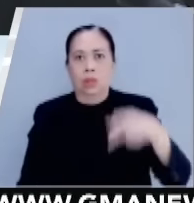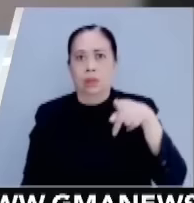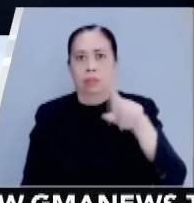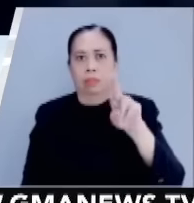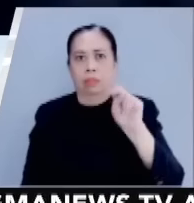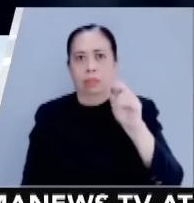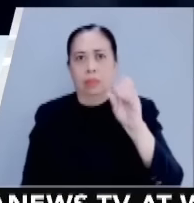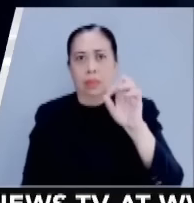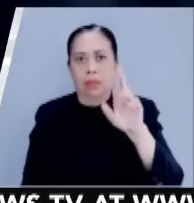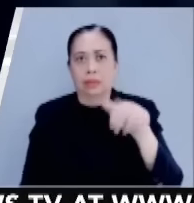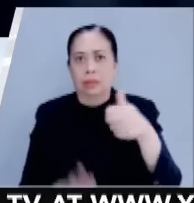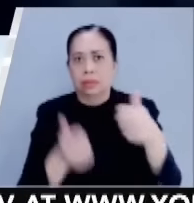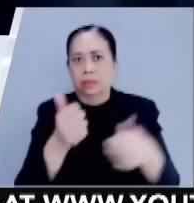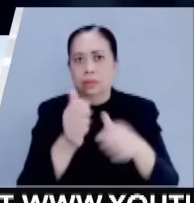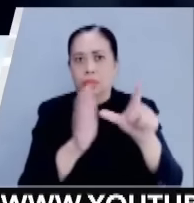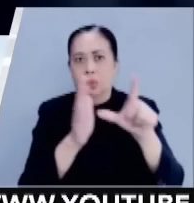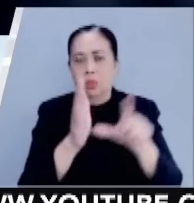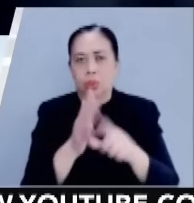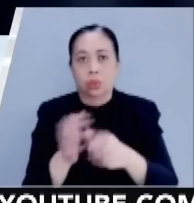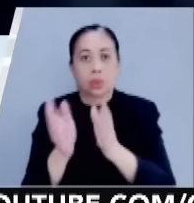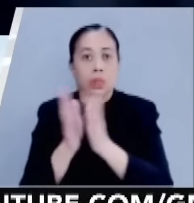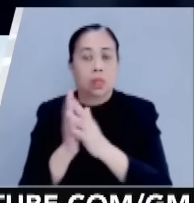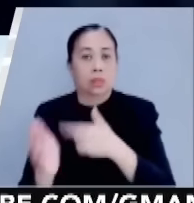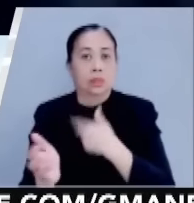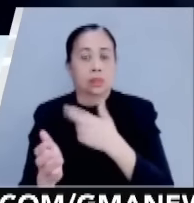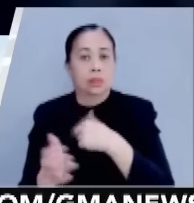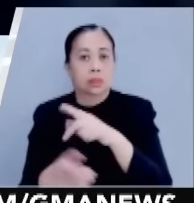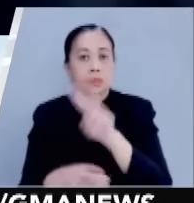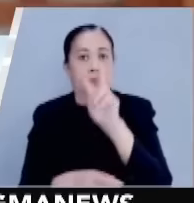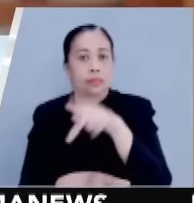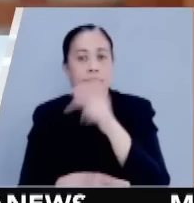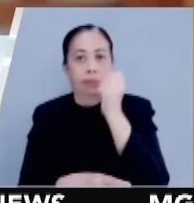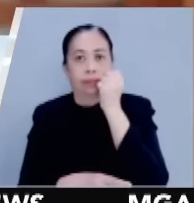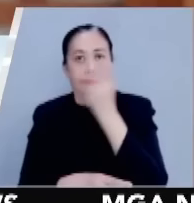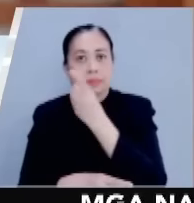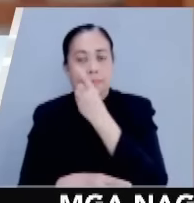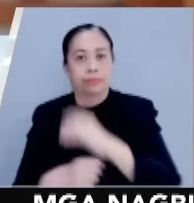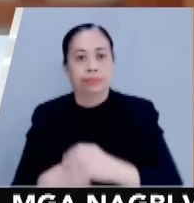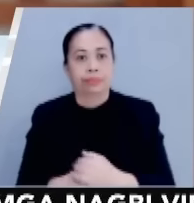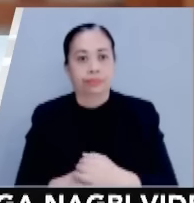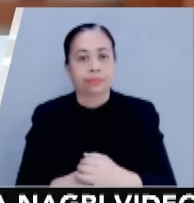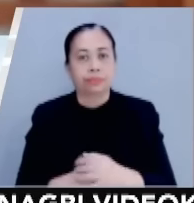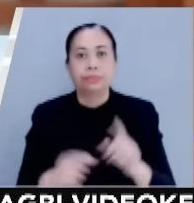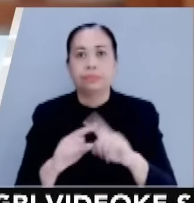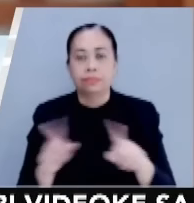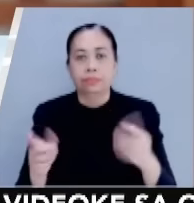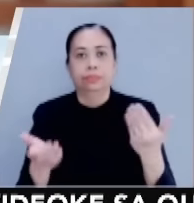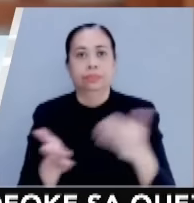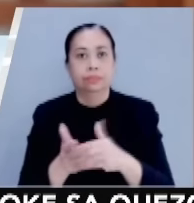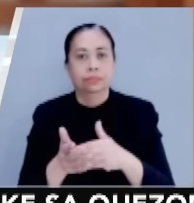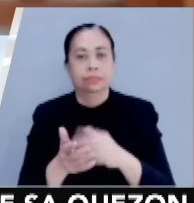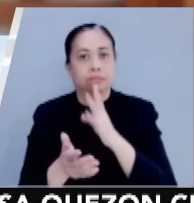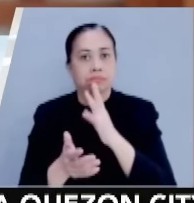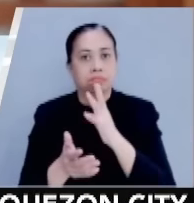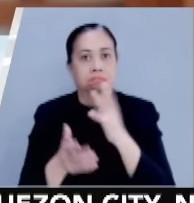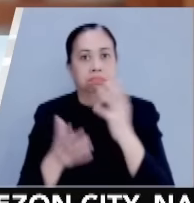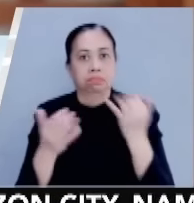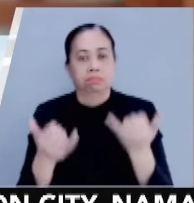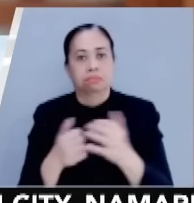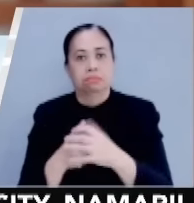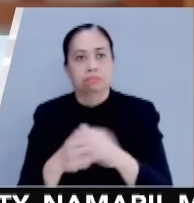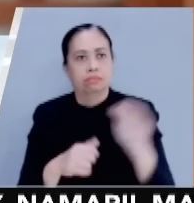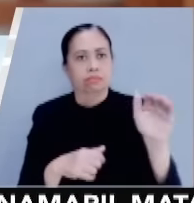laws. Hinihinga namin ang reaksyon dito si Vice President Duterte. Pero sa panibagong statement ngayong araw, nanawagan si